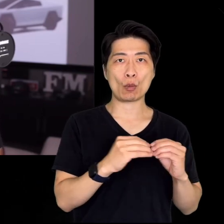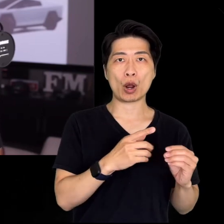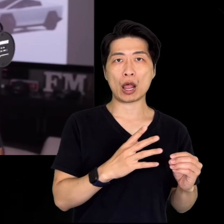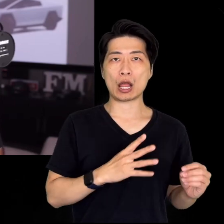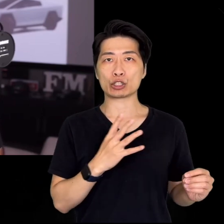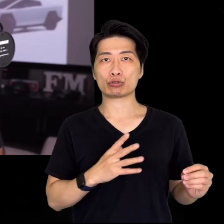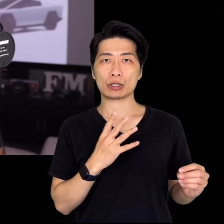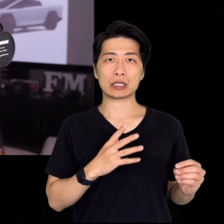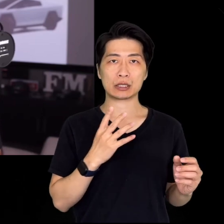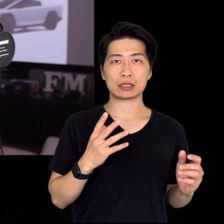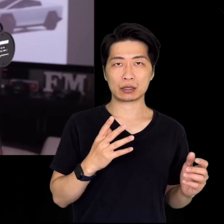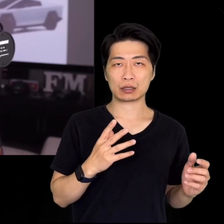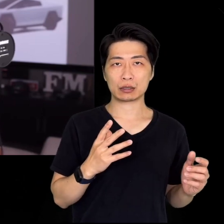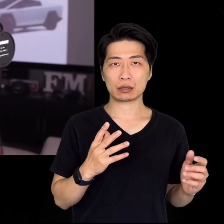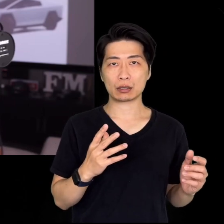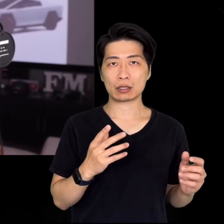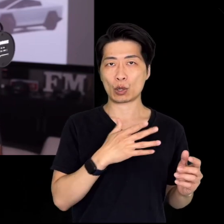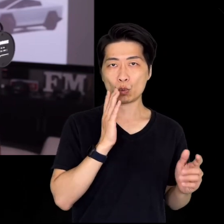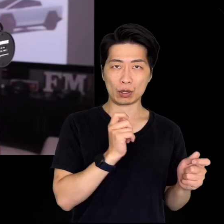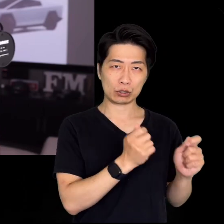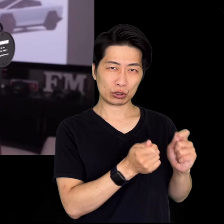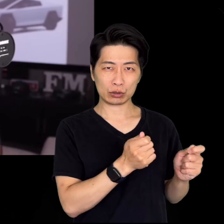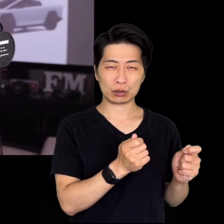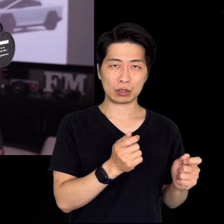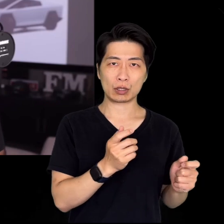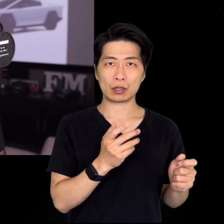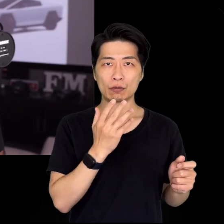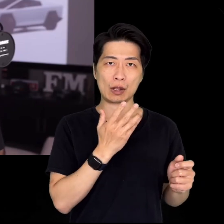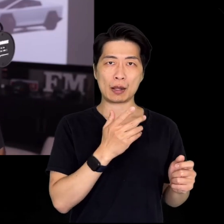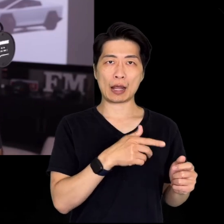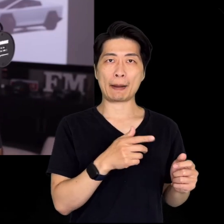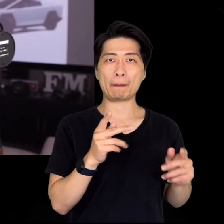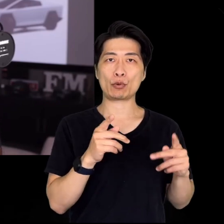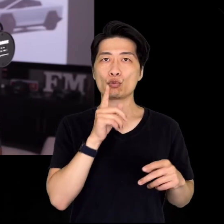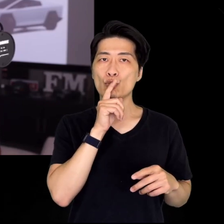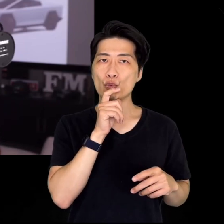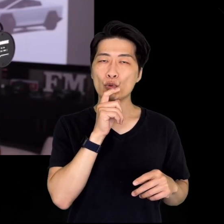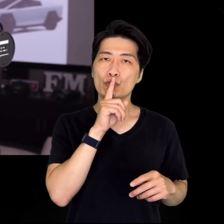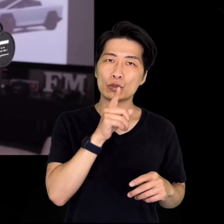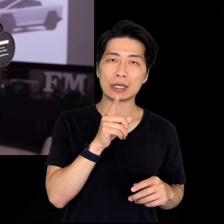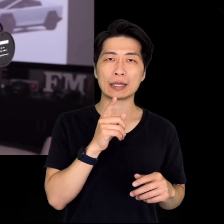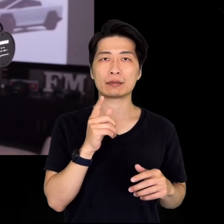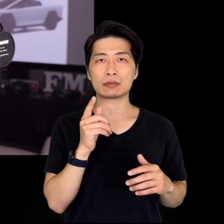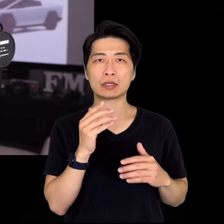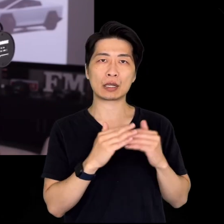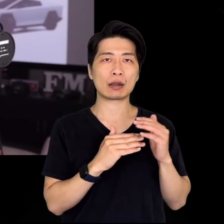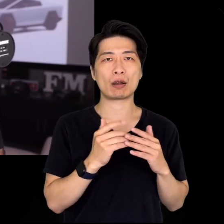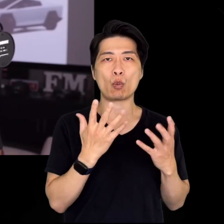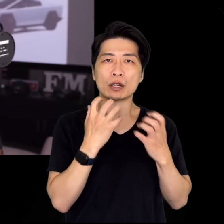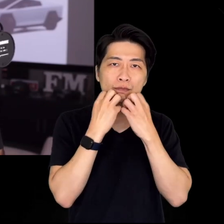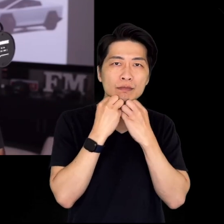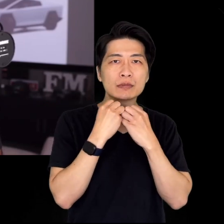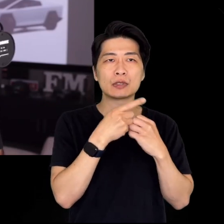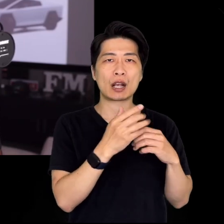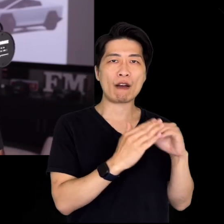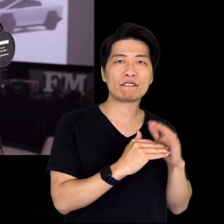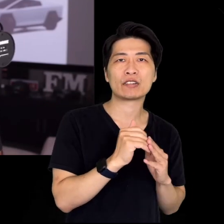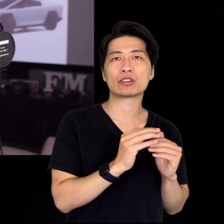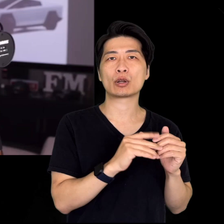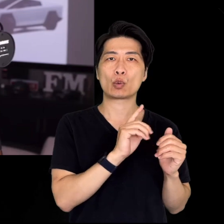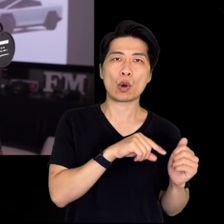be a more luxurious product. They're going to try to make it so that folks that are really care about comfort,